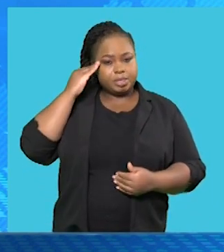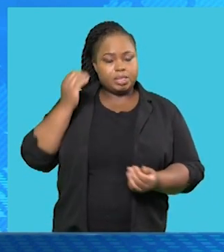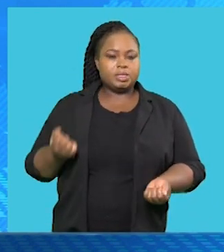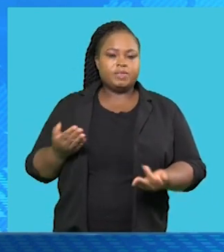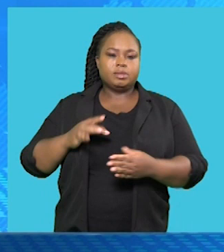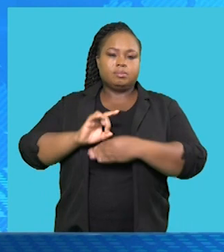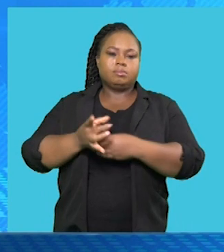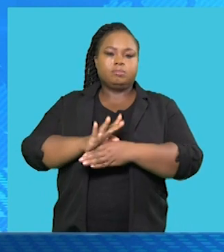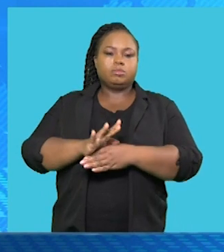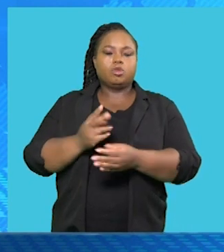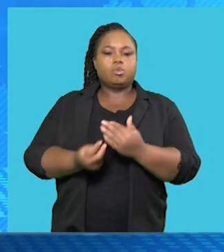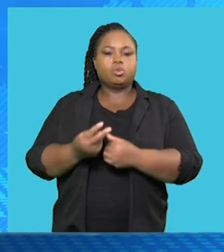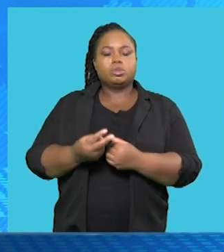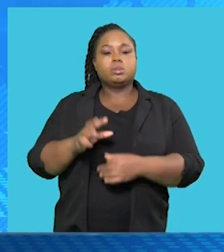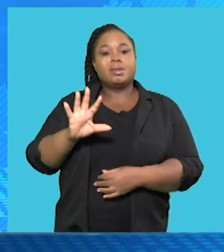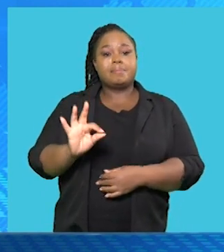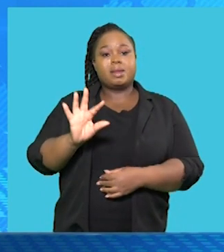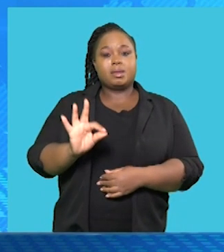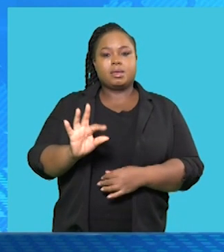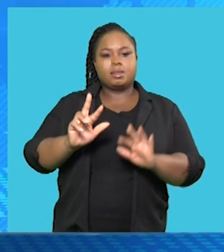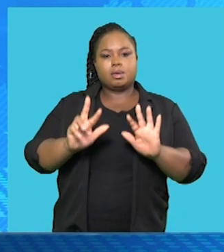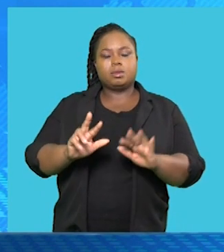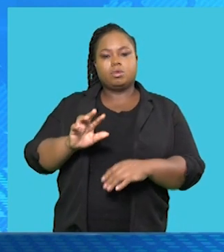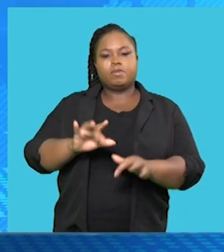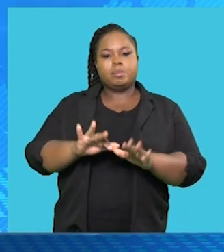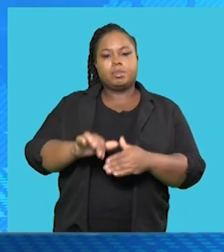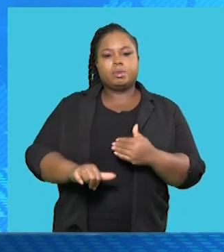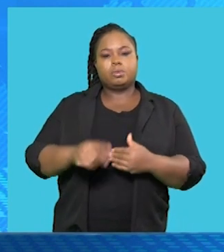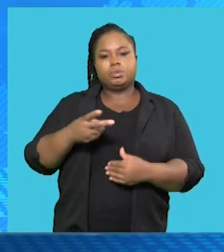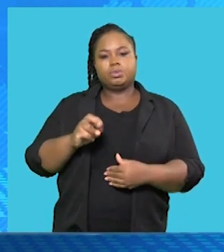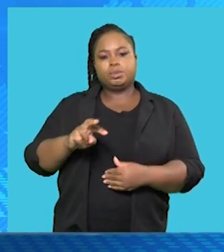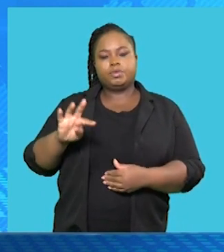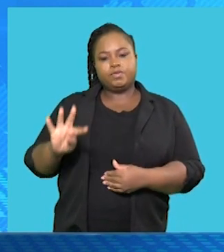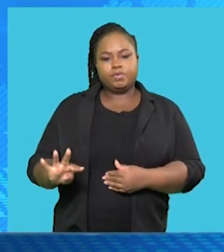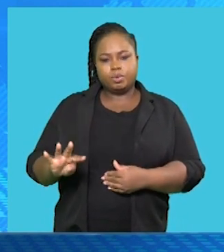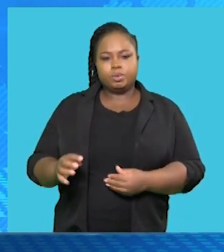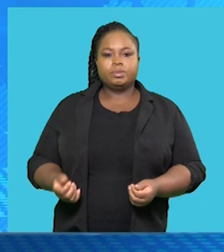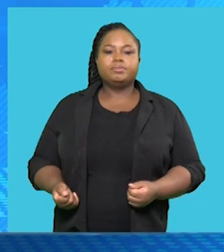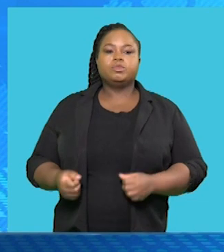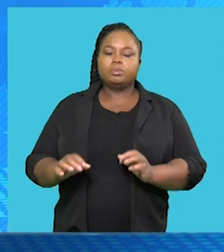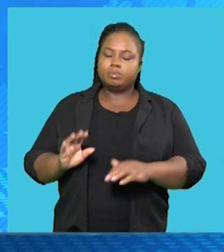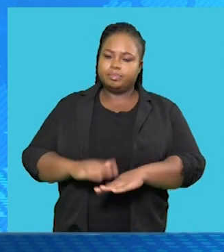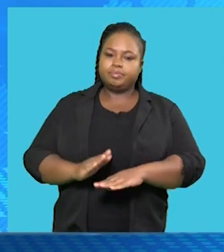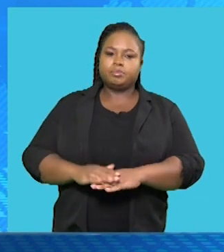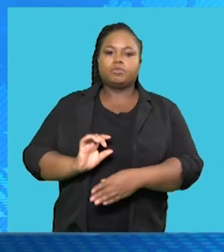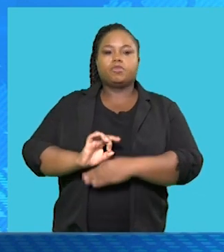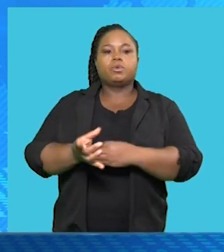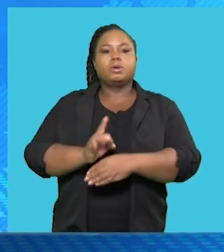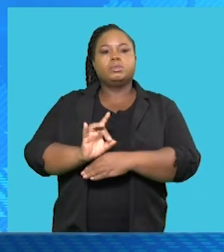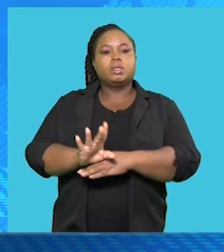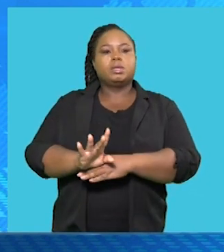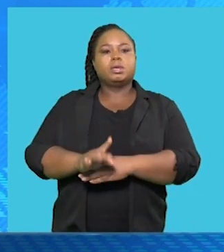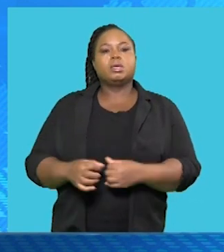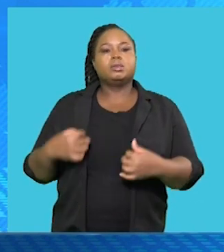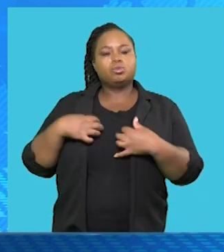both schools, that is on Monday, the 8th of April, 2024, to provide necessary counselling and